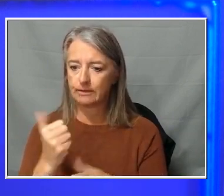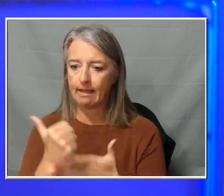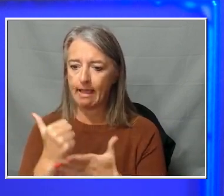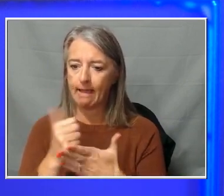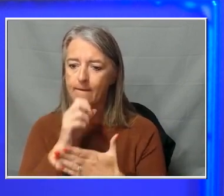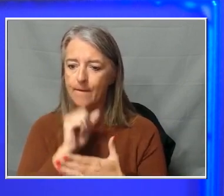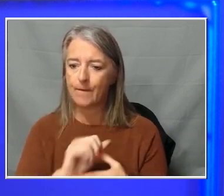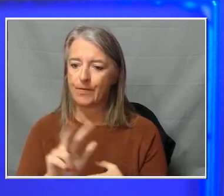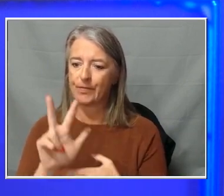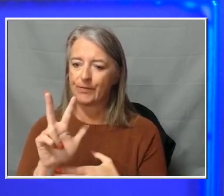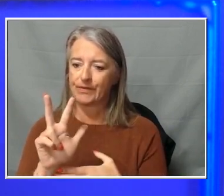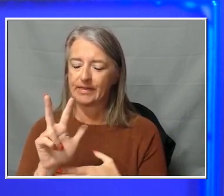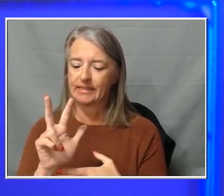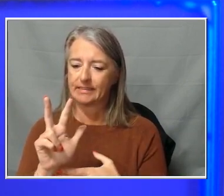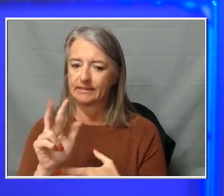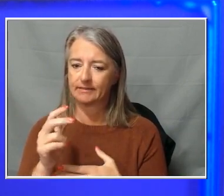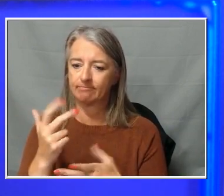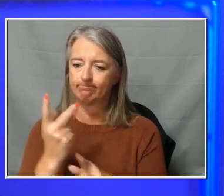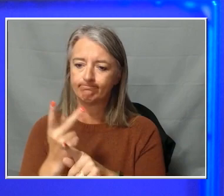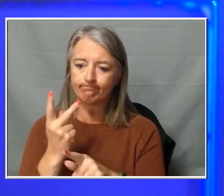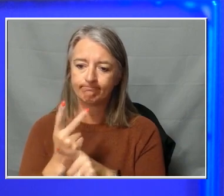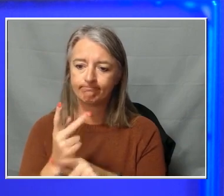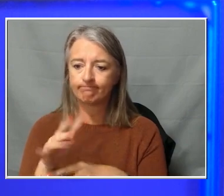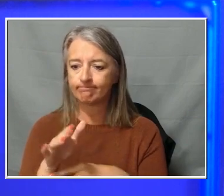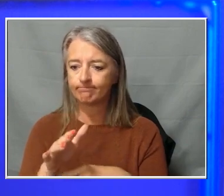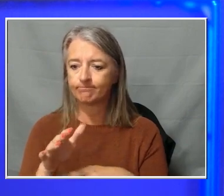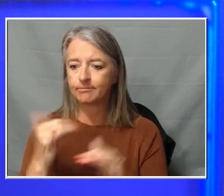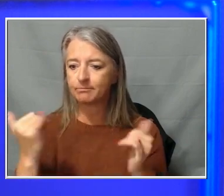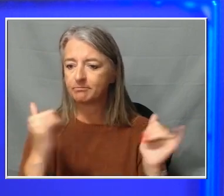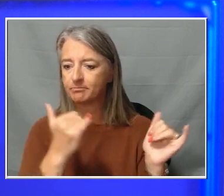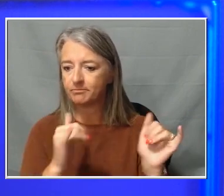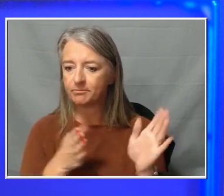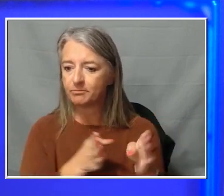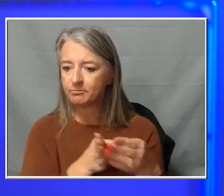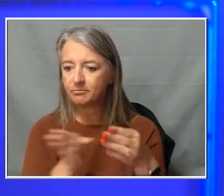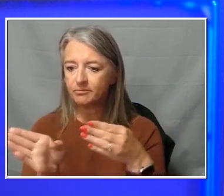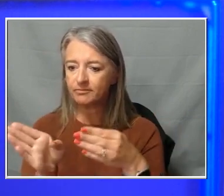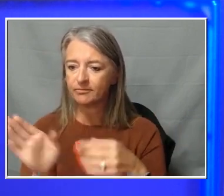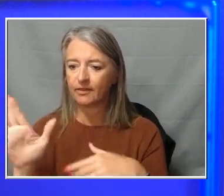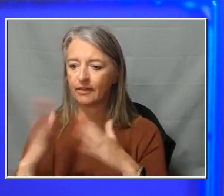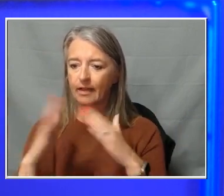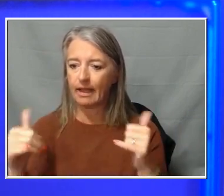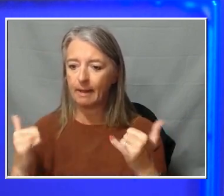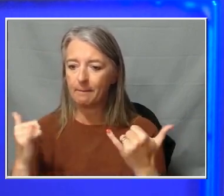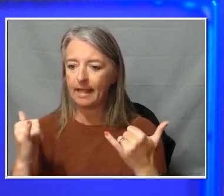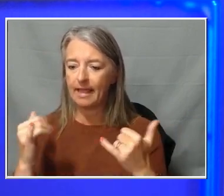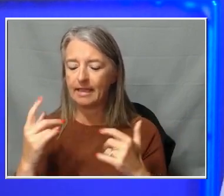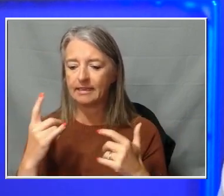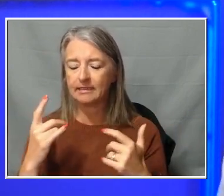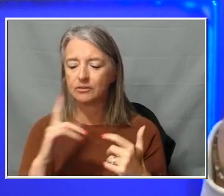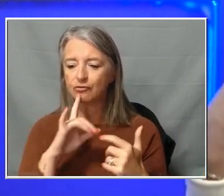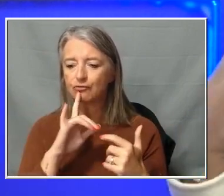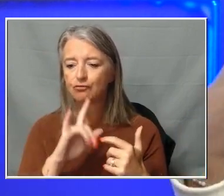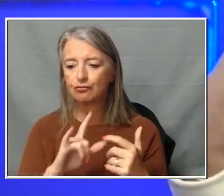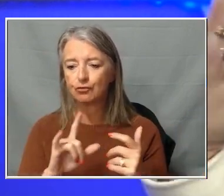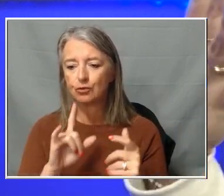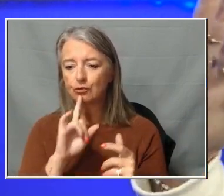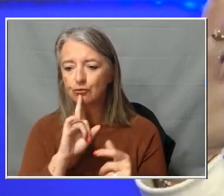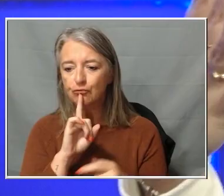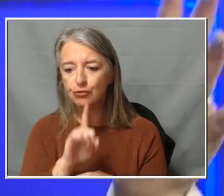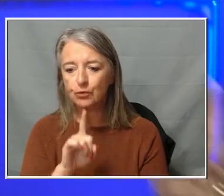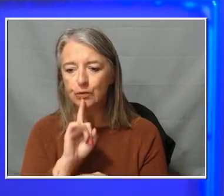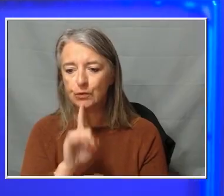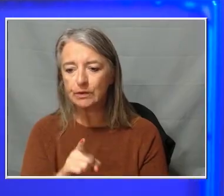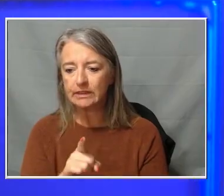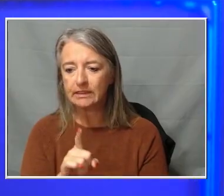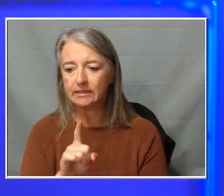3-year-old, you know, down the road or down the street to their house to play for a little bit. It was truly like just